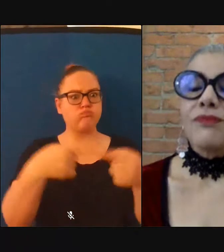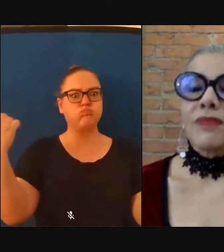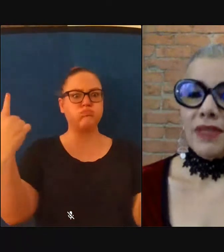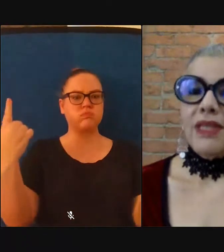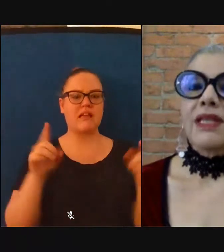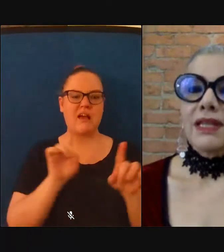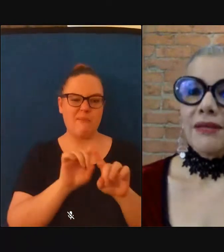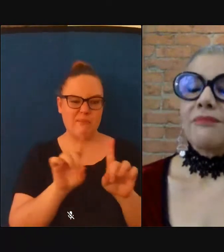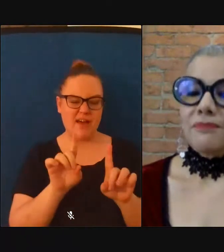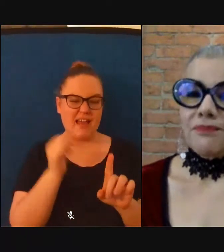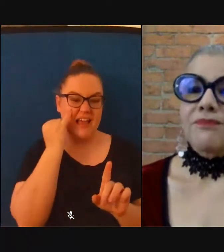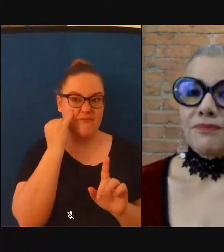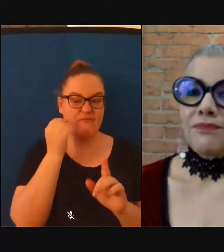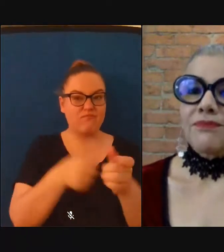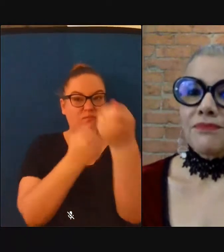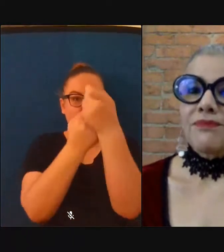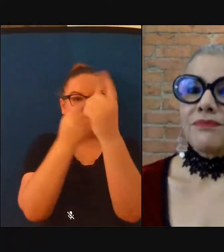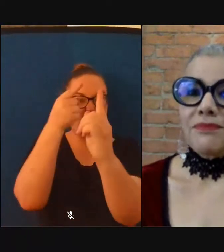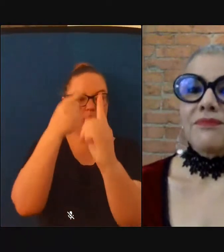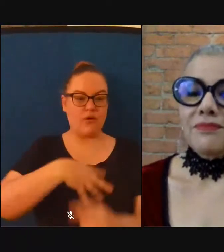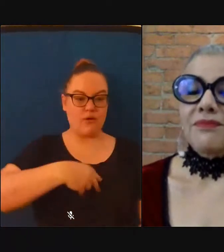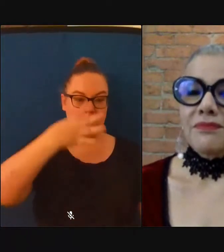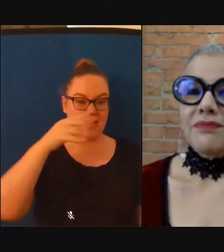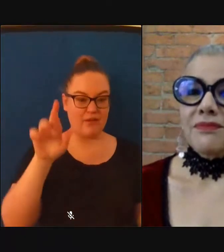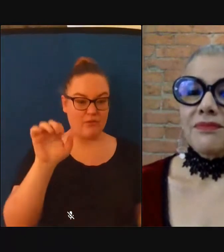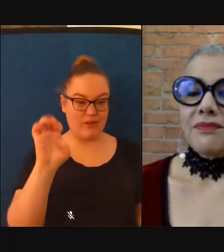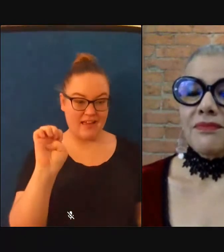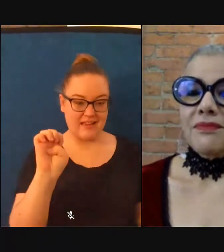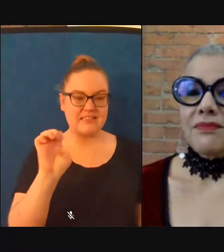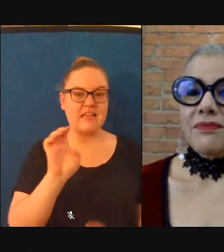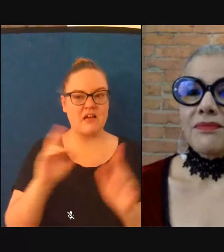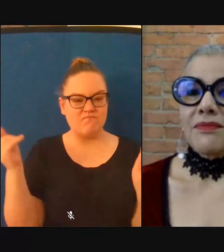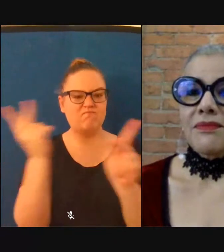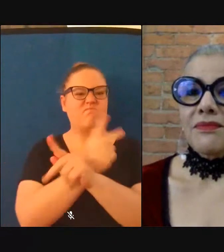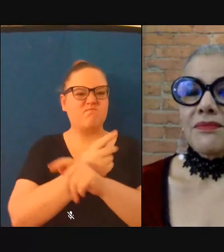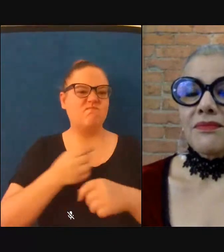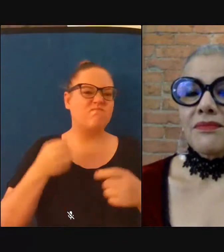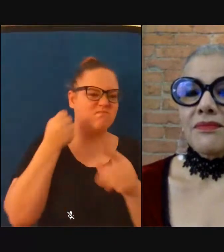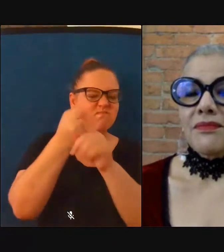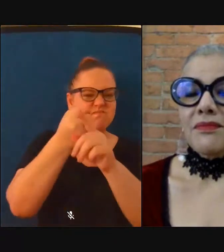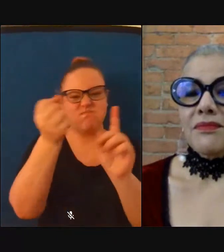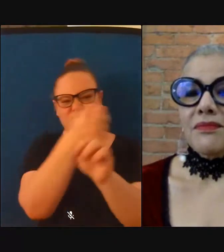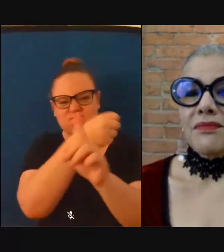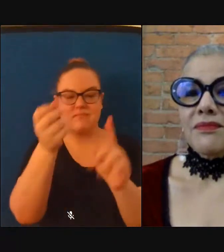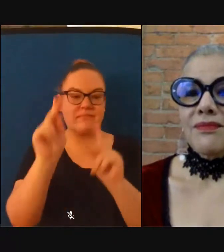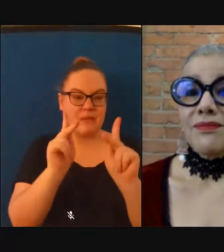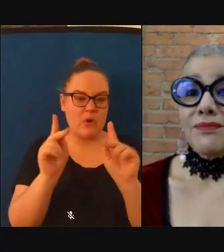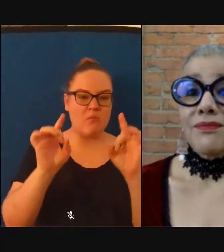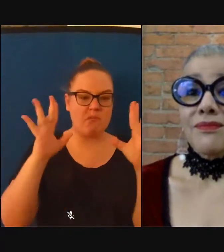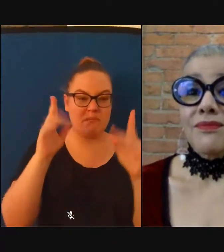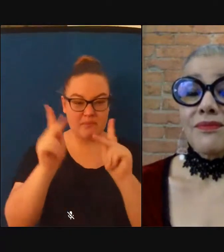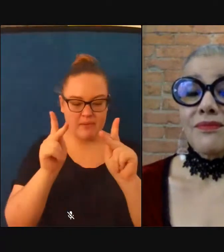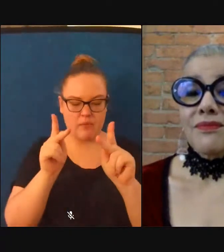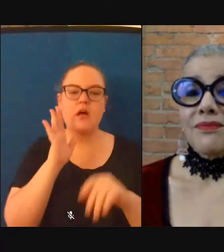of the white race and to do violence in its name. And so, of course, the event eventually fell apart because the movement